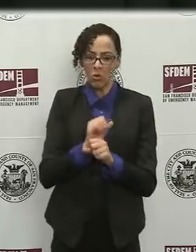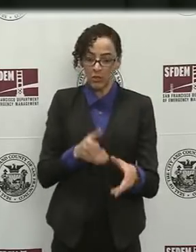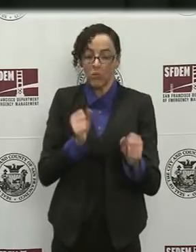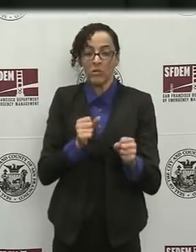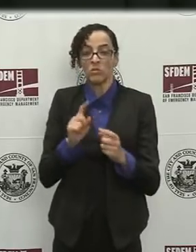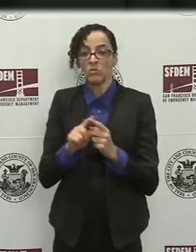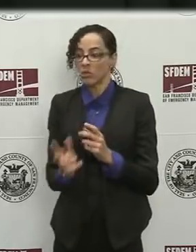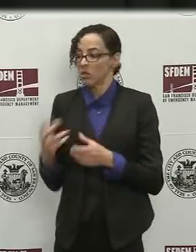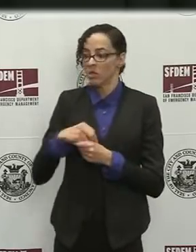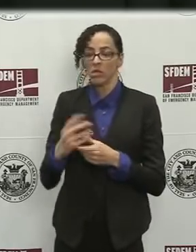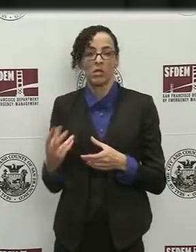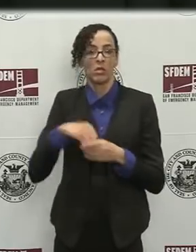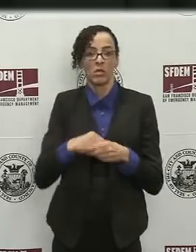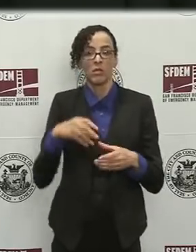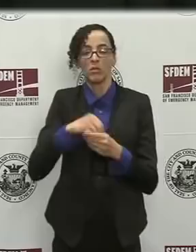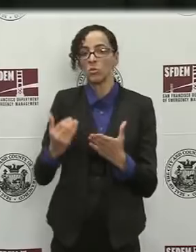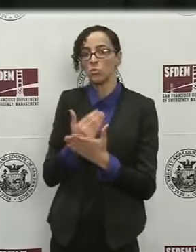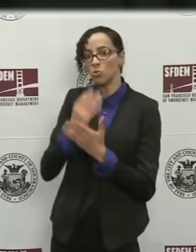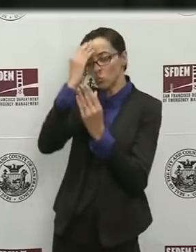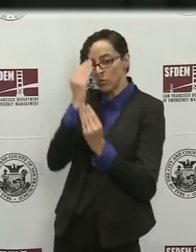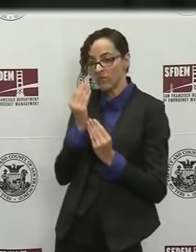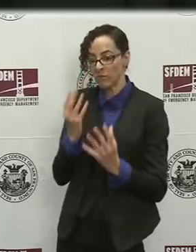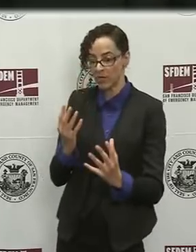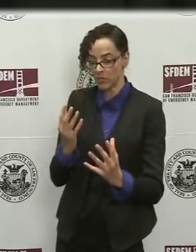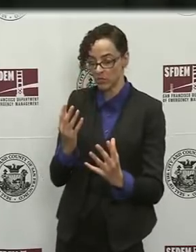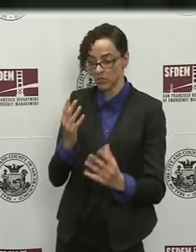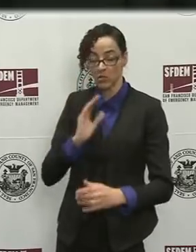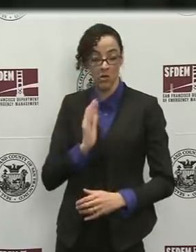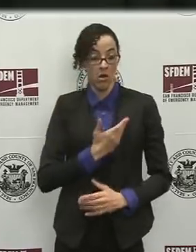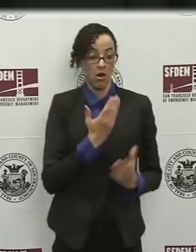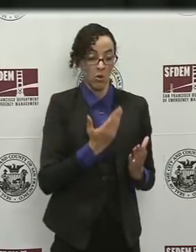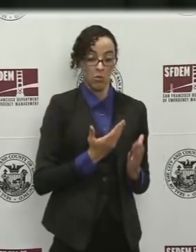time and adjust our recommendations so